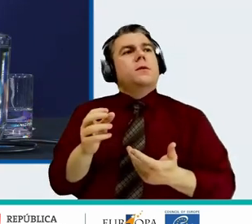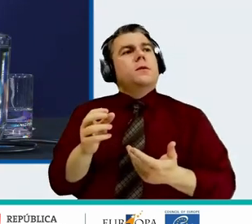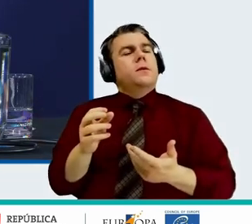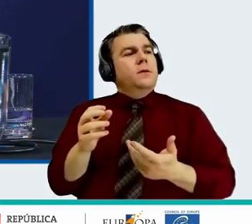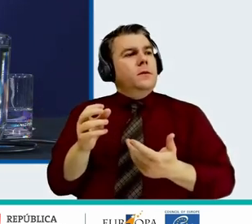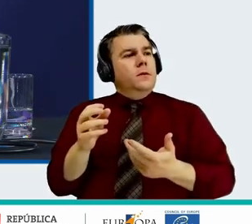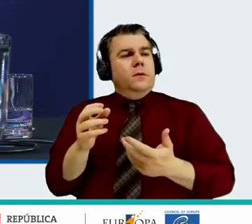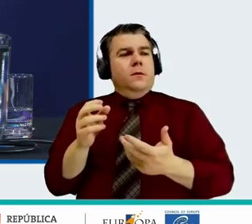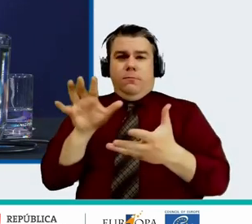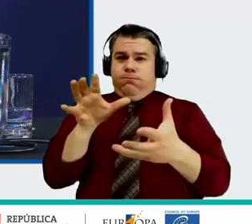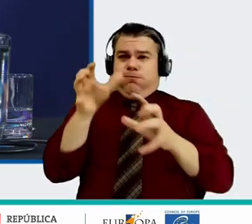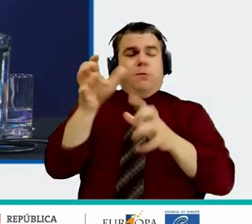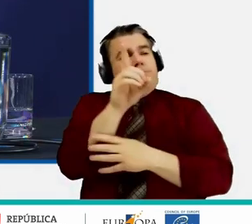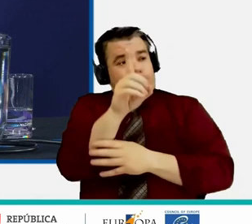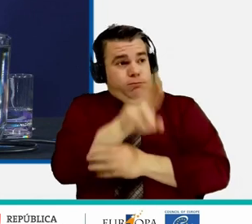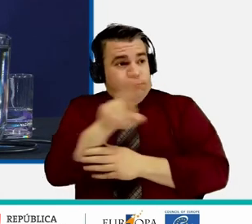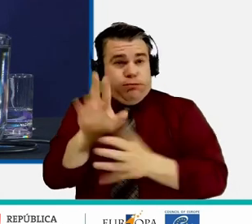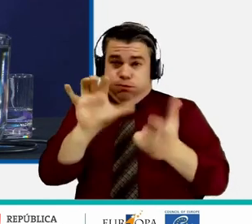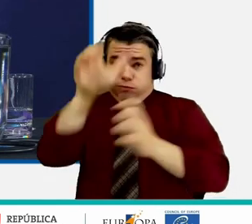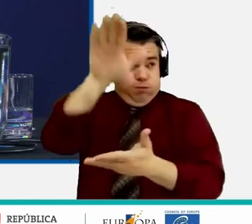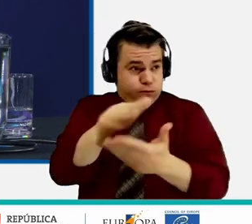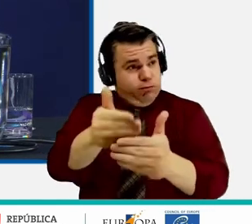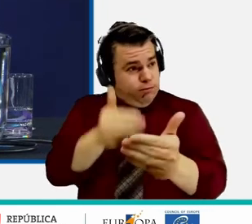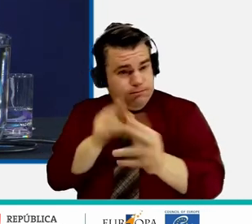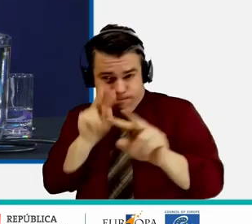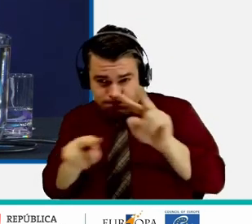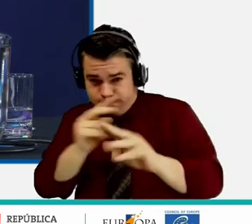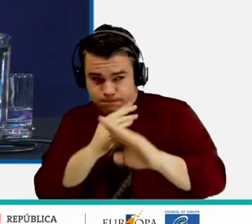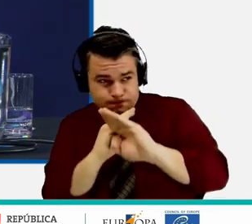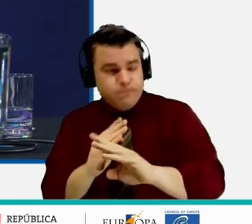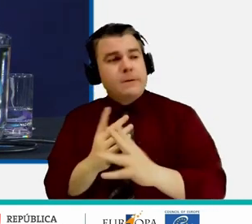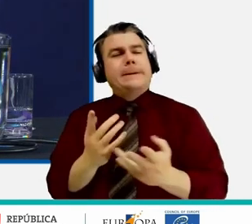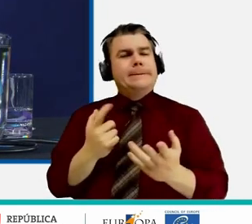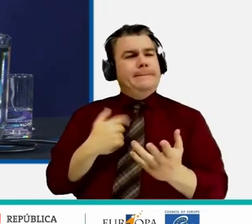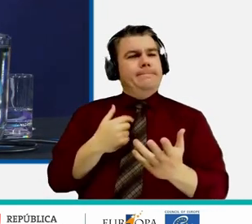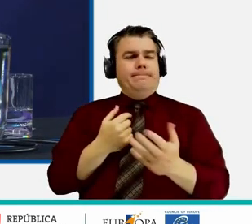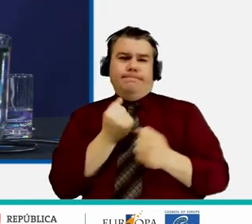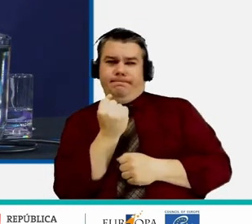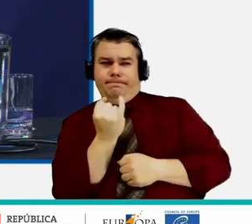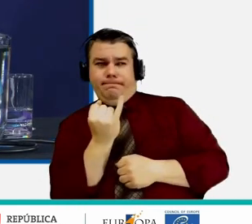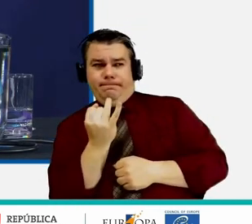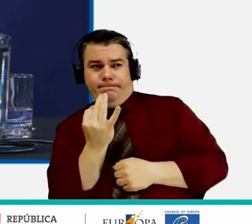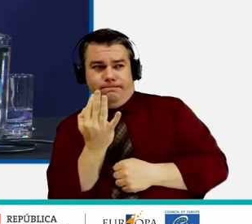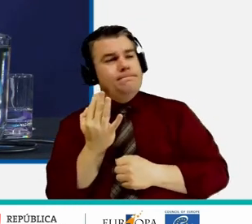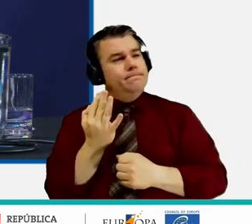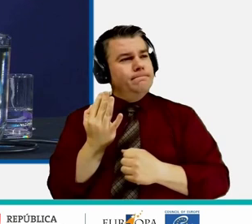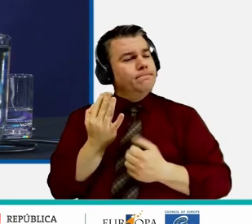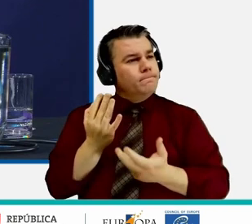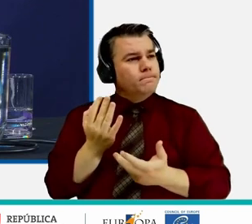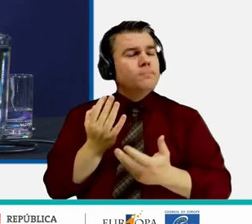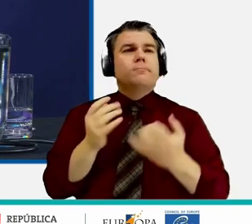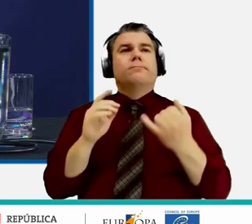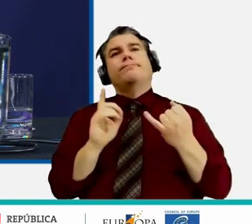risk reduction. Thus, for example, we have, I will mention only a few projects. A project